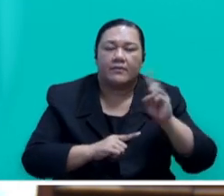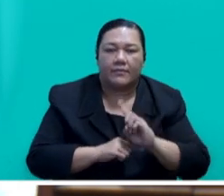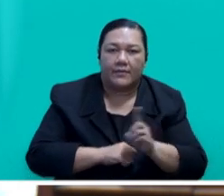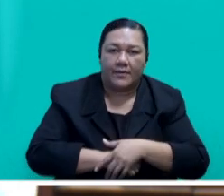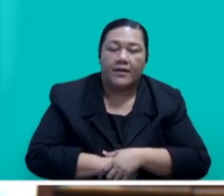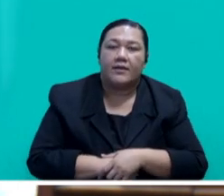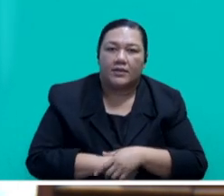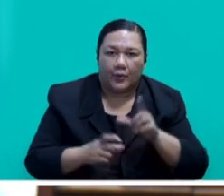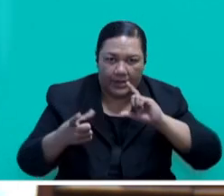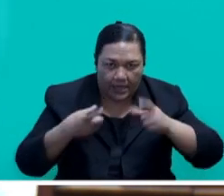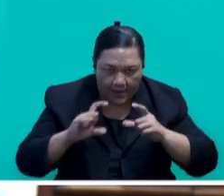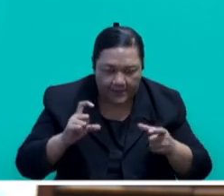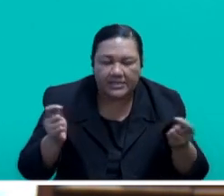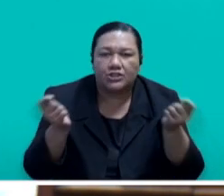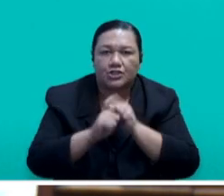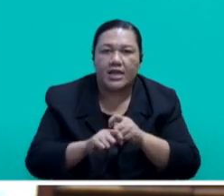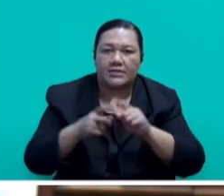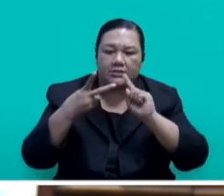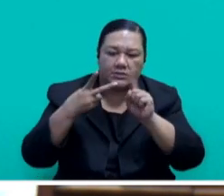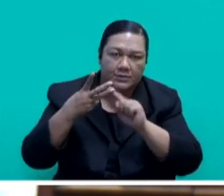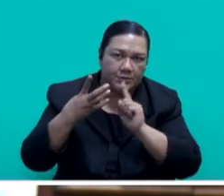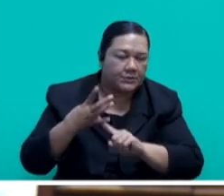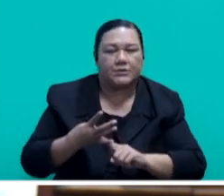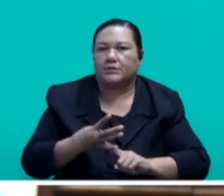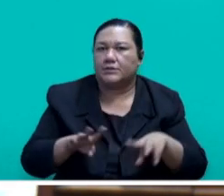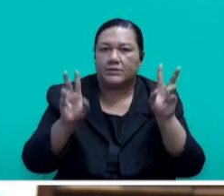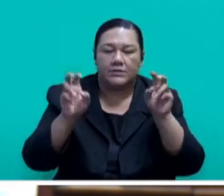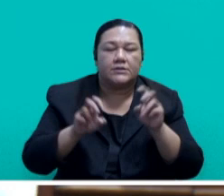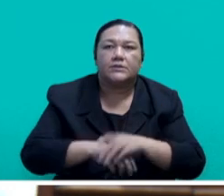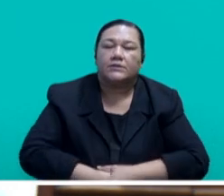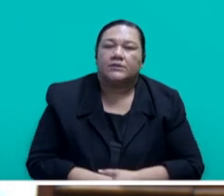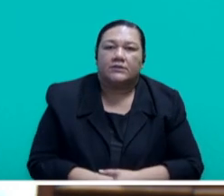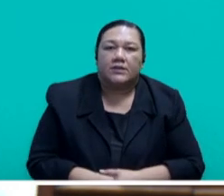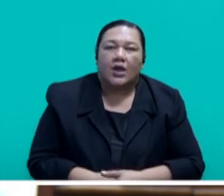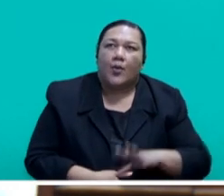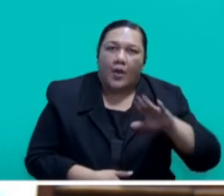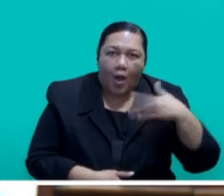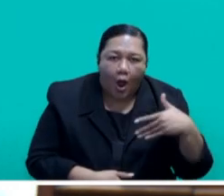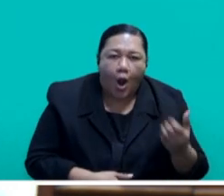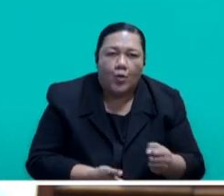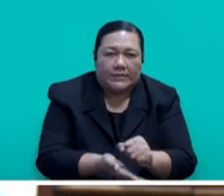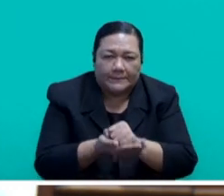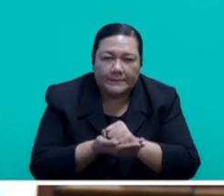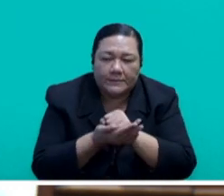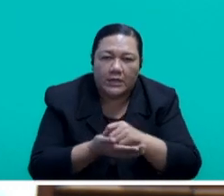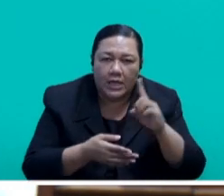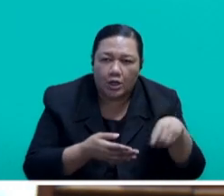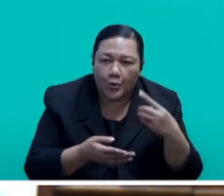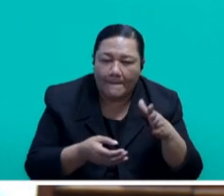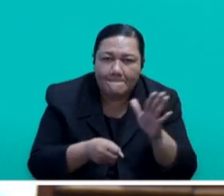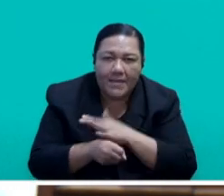with climate change, and other headwinds. We must always be conservative in our approach and put in